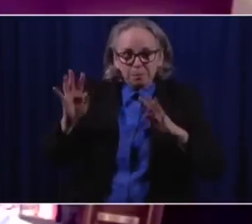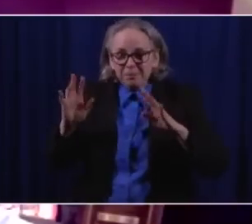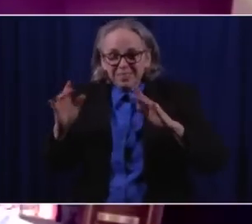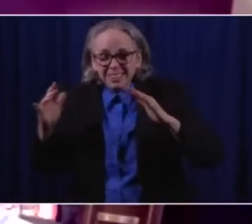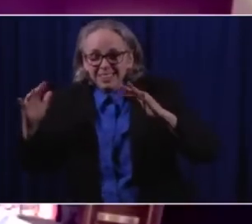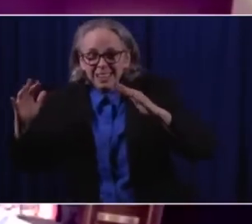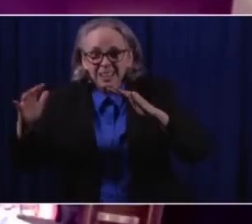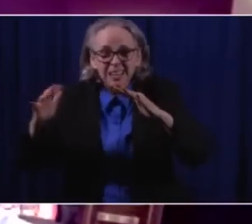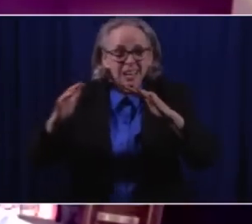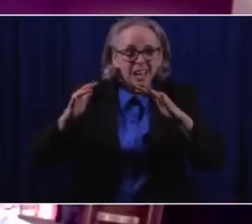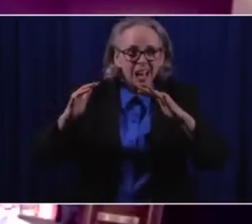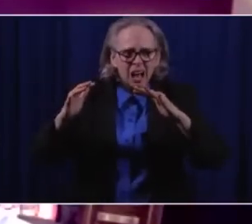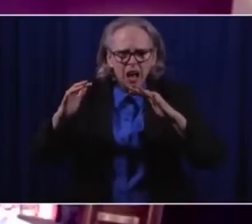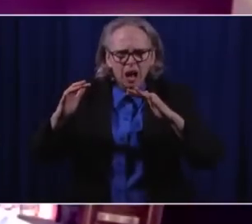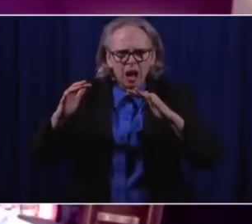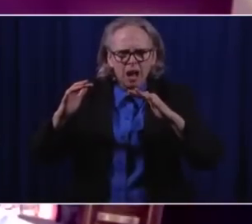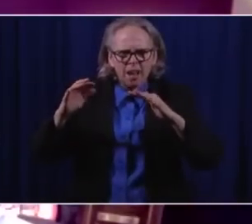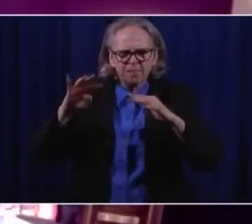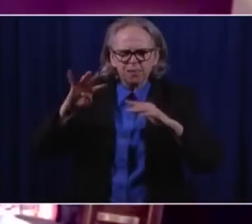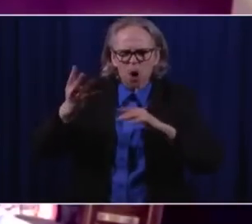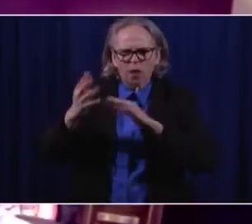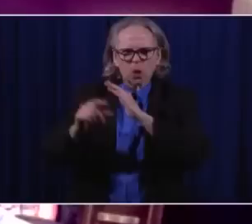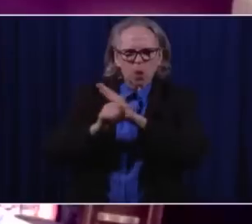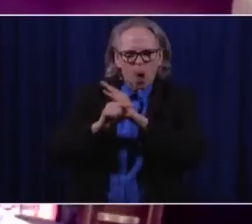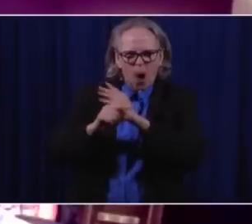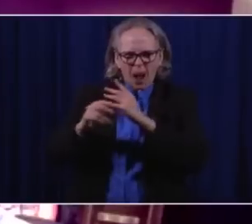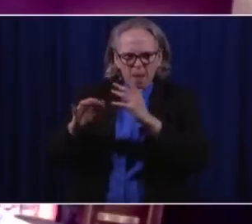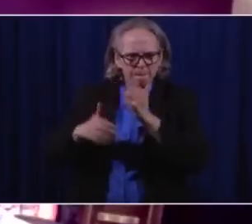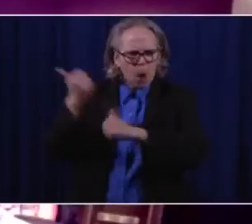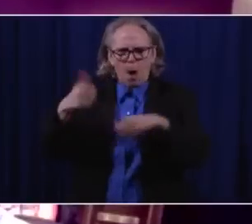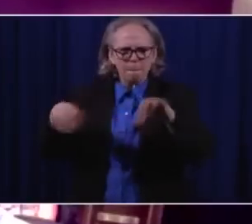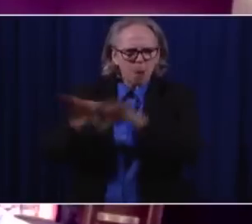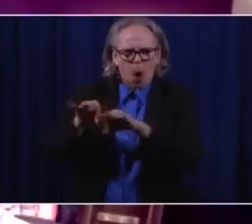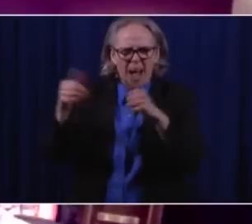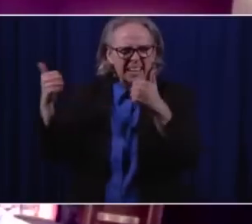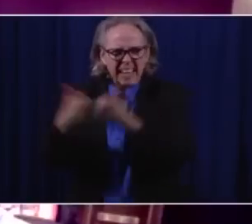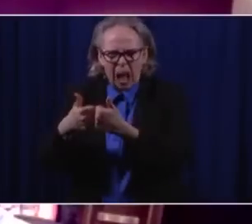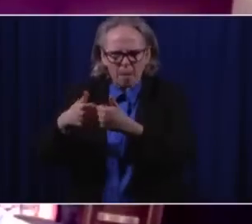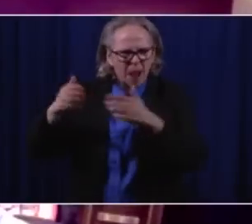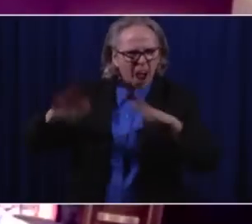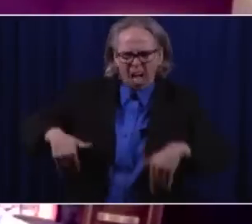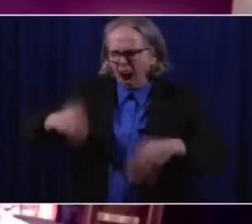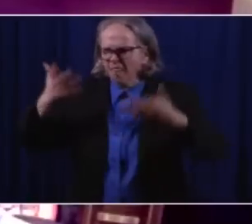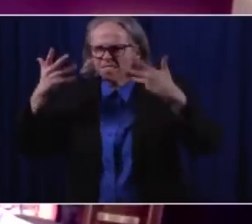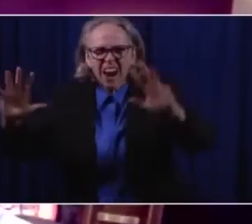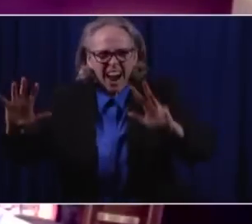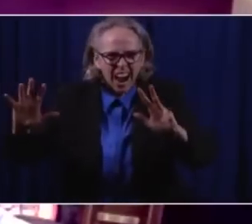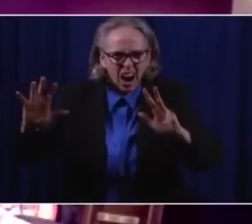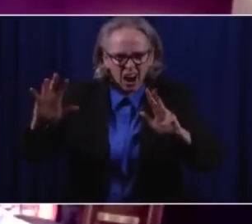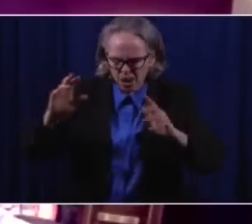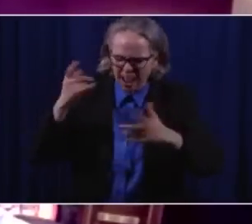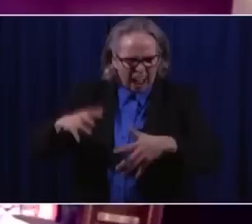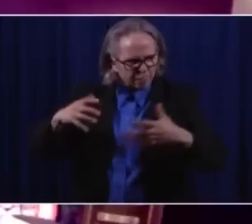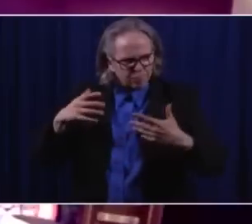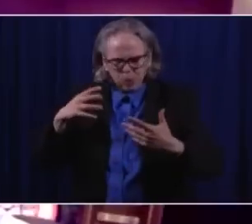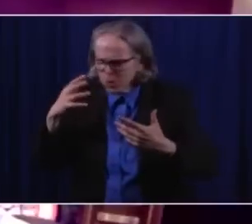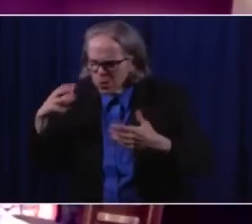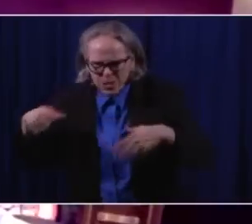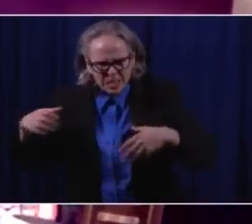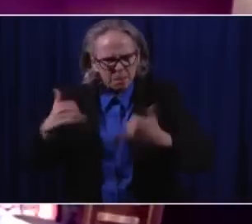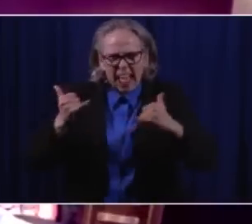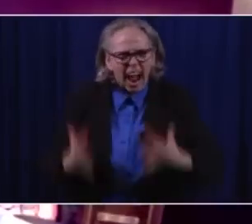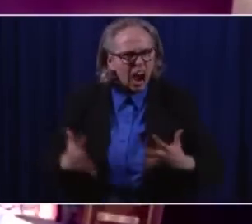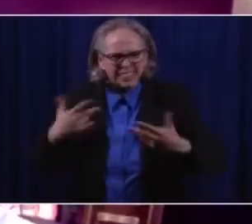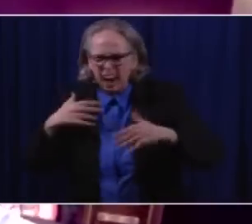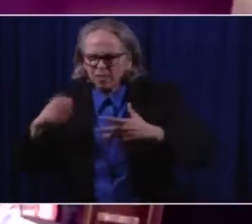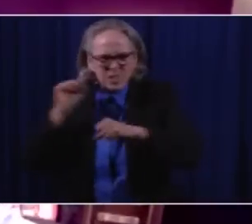quarter. This is when it's the most important. This is when you may be tired or hurting, but this is when you buckle down because this is when it's the most